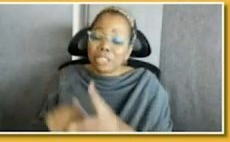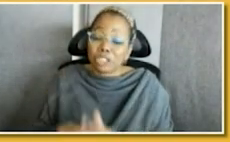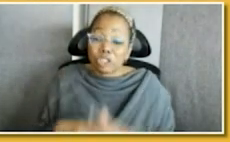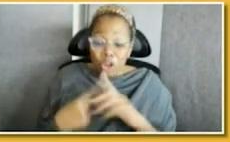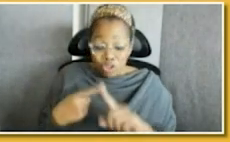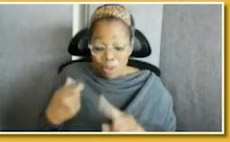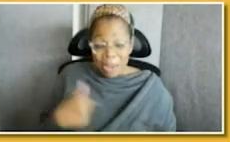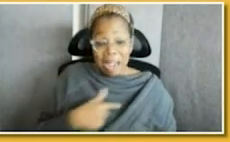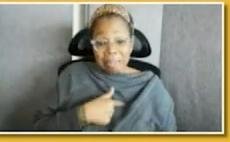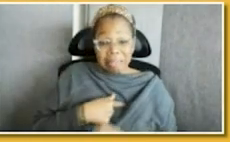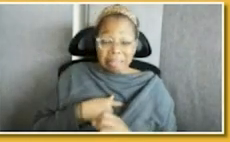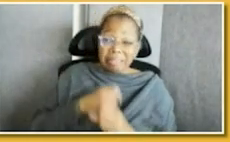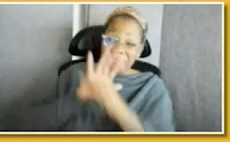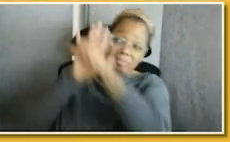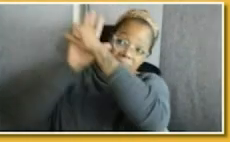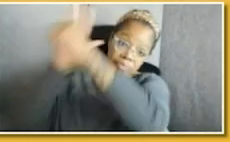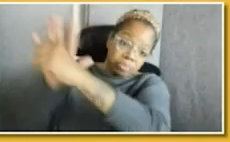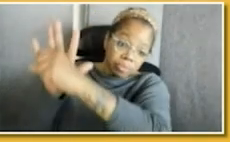upward.